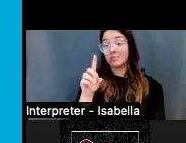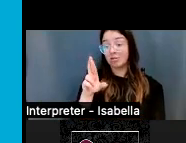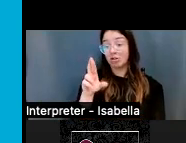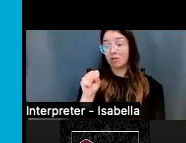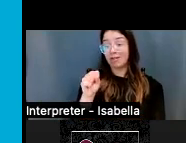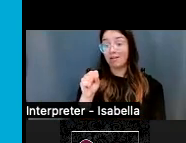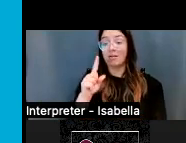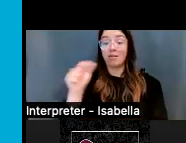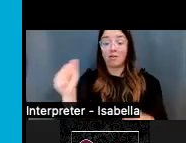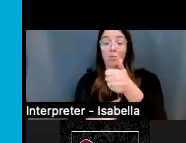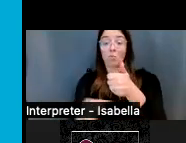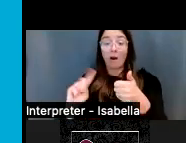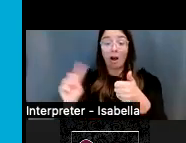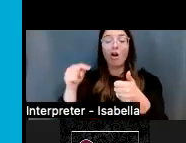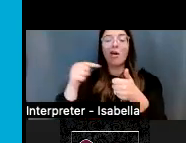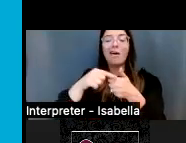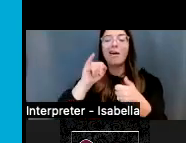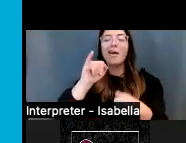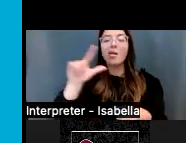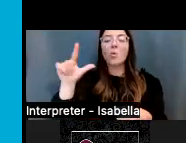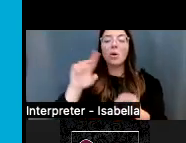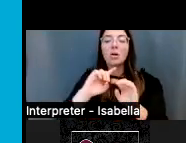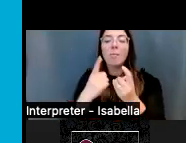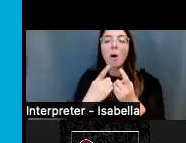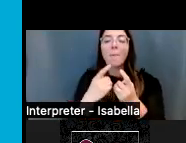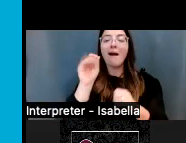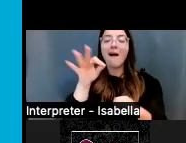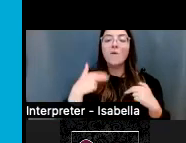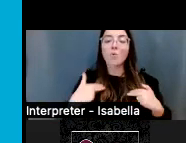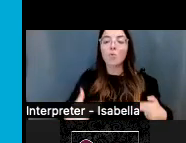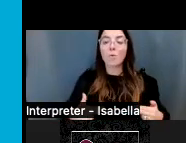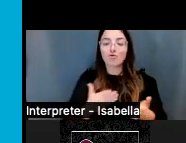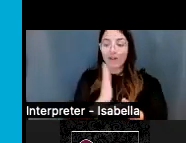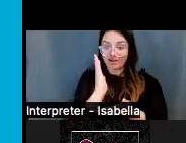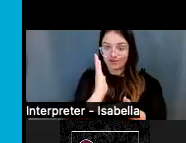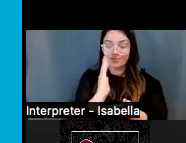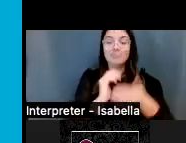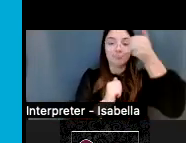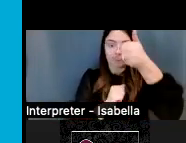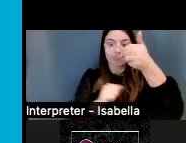Department of Human Rights. And DRS actually administers 2 programs.